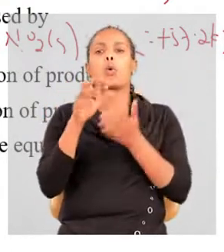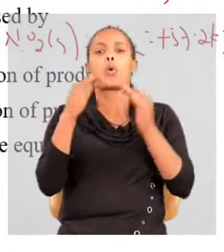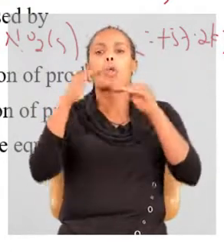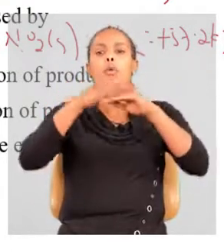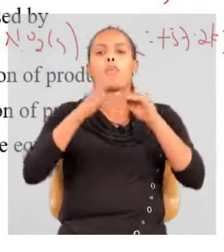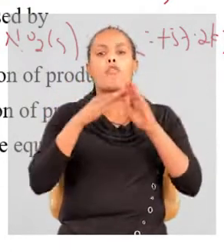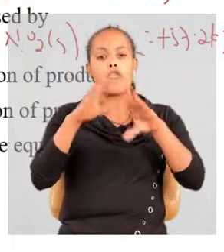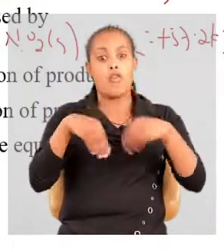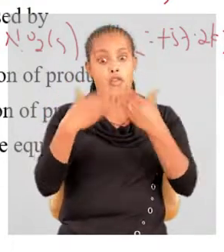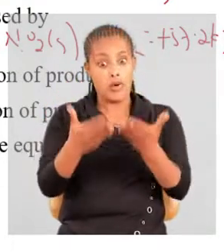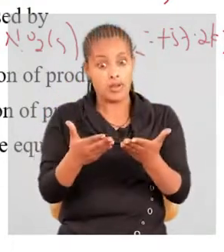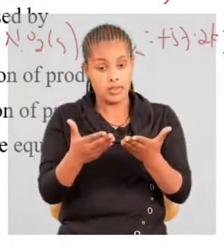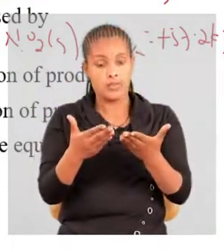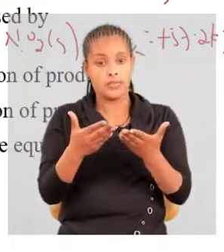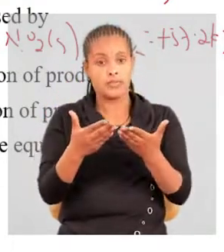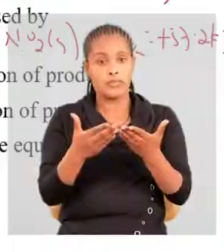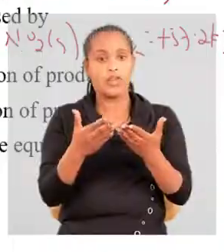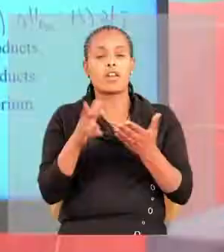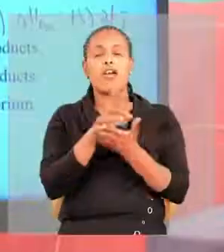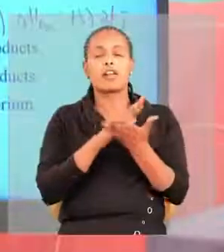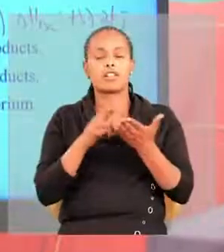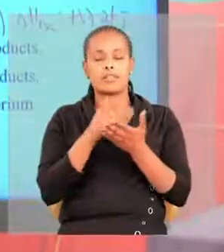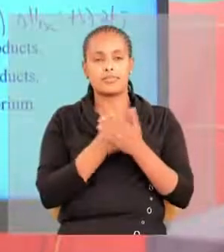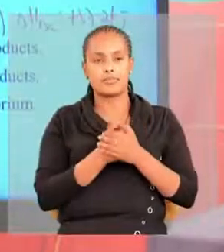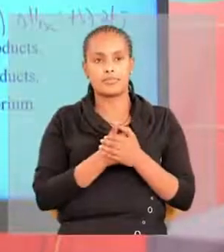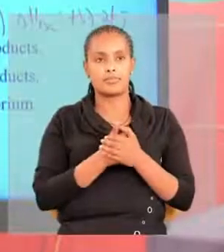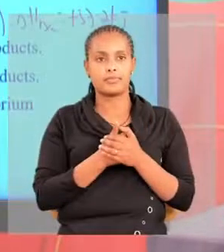in the forward reaction.